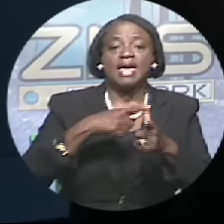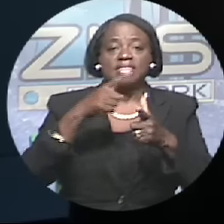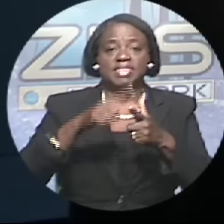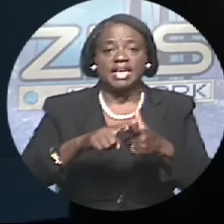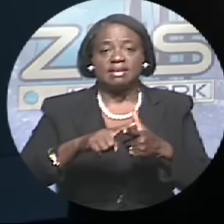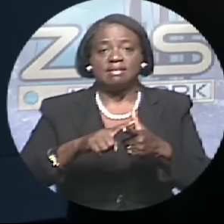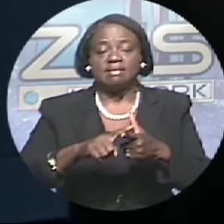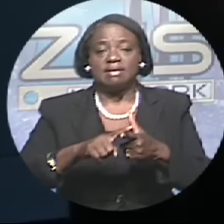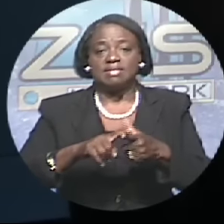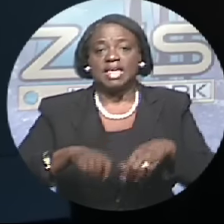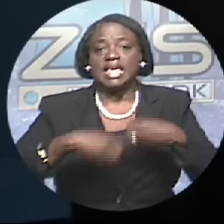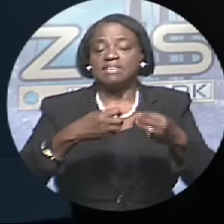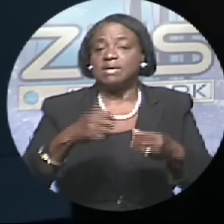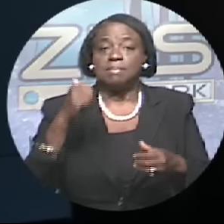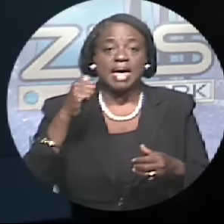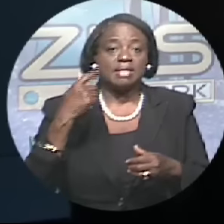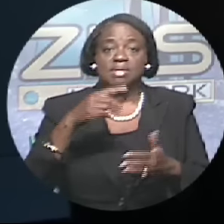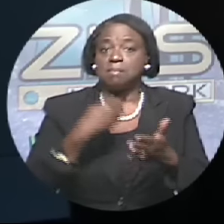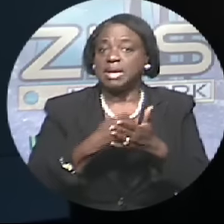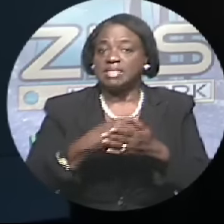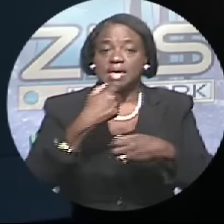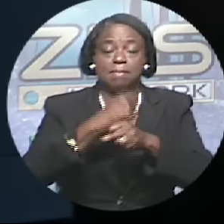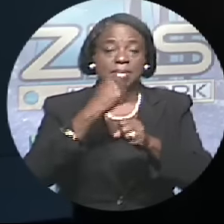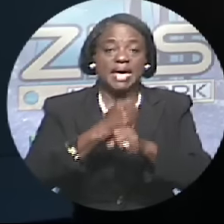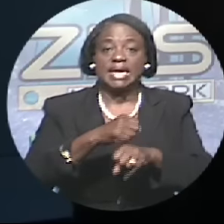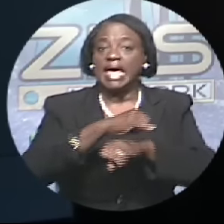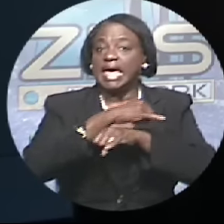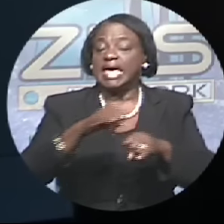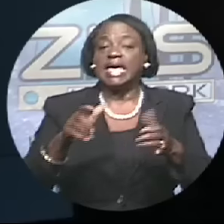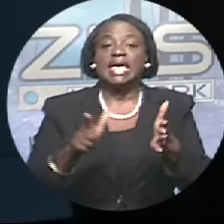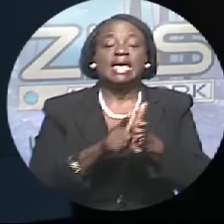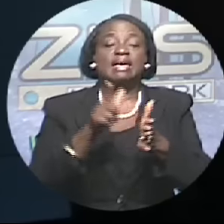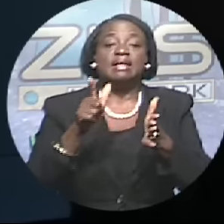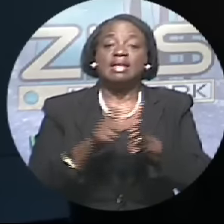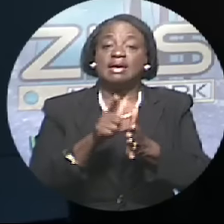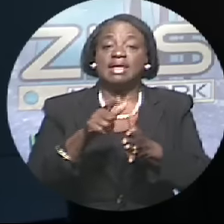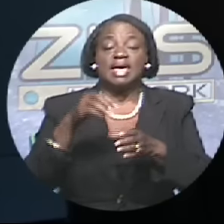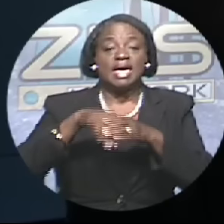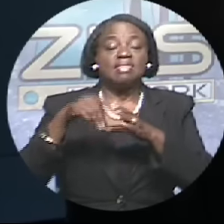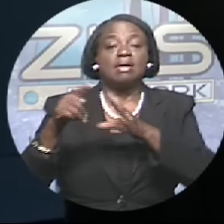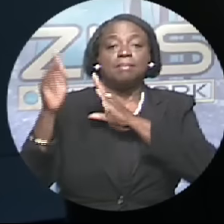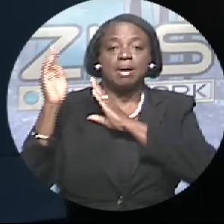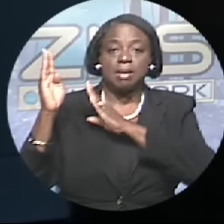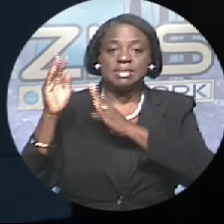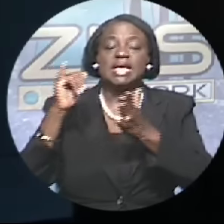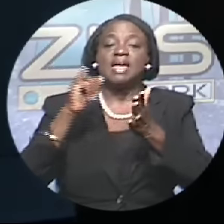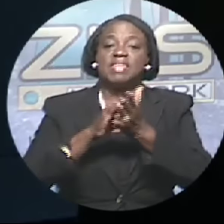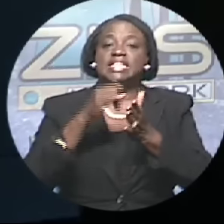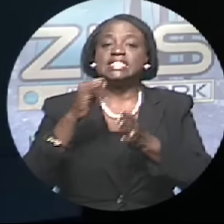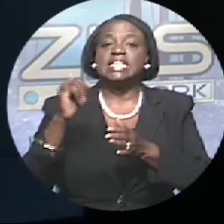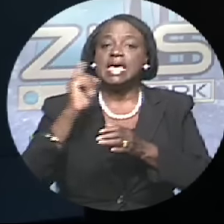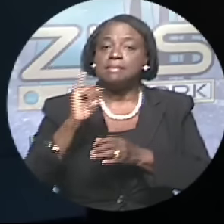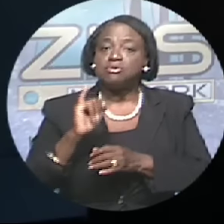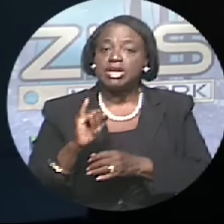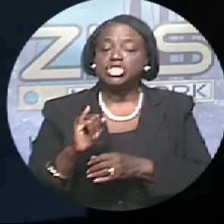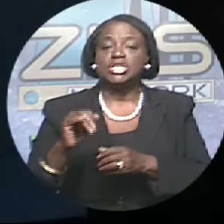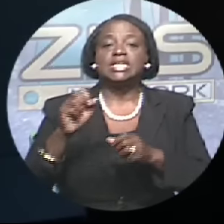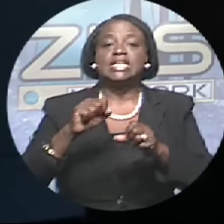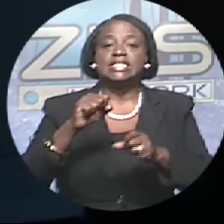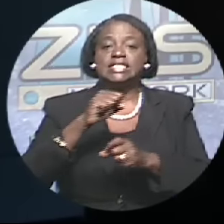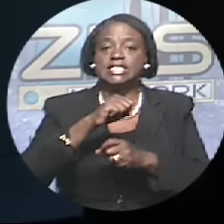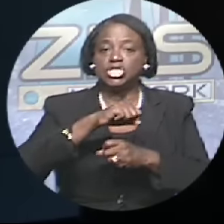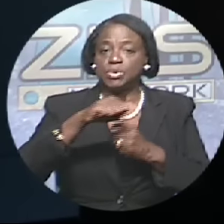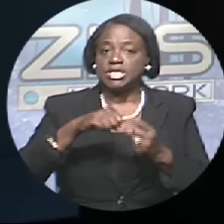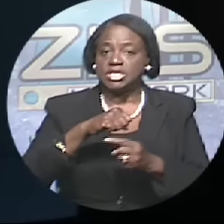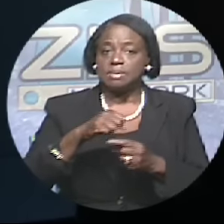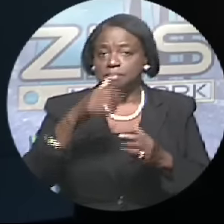money they made illegally in the Bahamas. That's the immigration situation. And because of that, people continuously